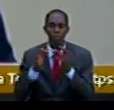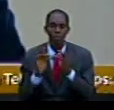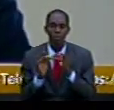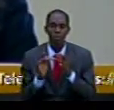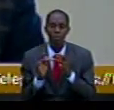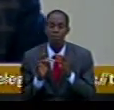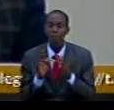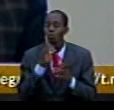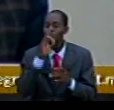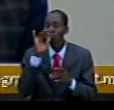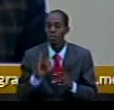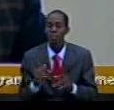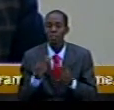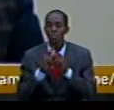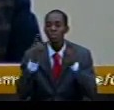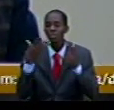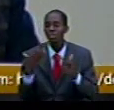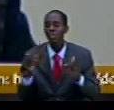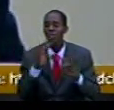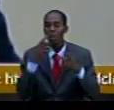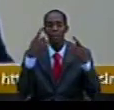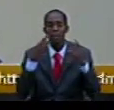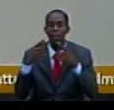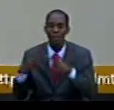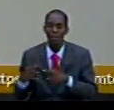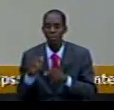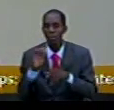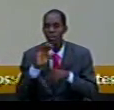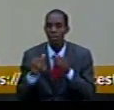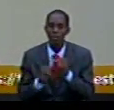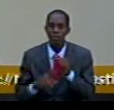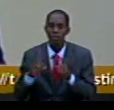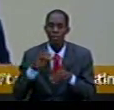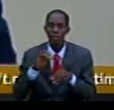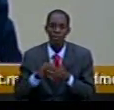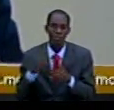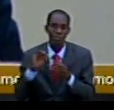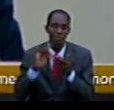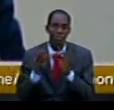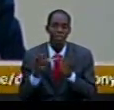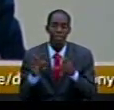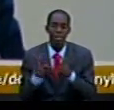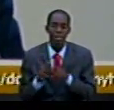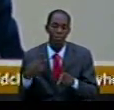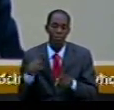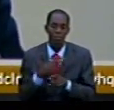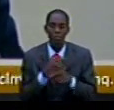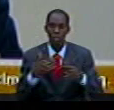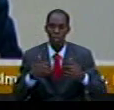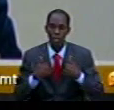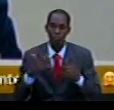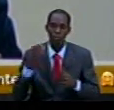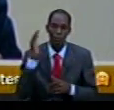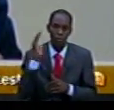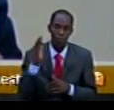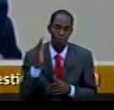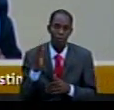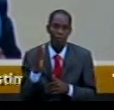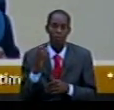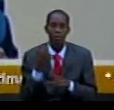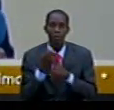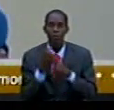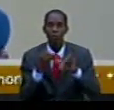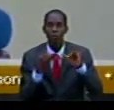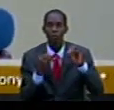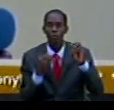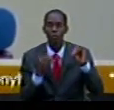great things are happening on the social media, as we have testimonies all the way from Imo State and also